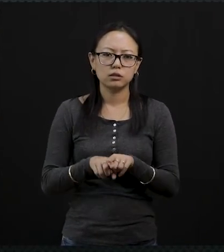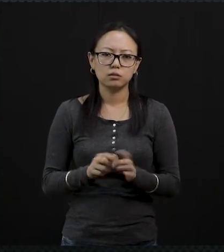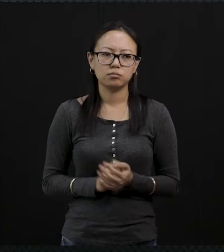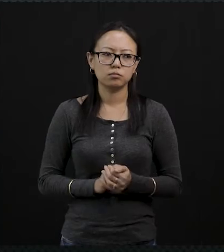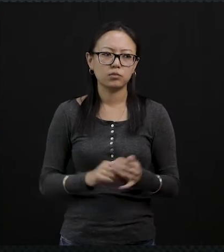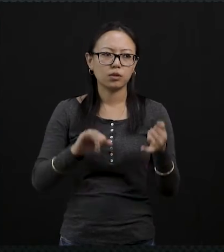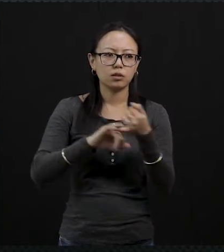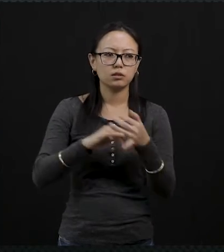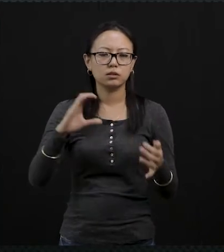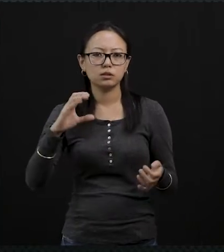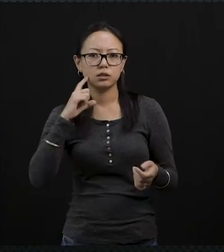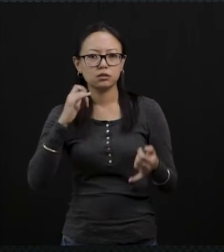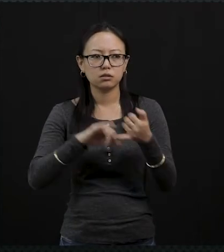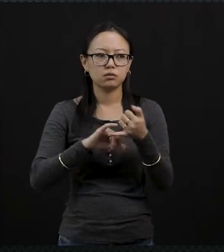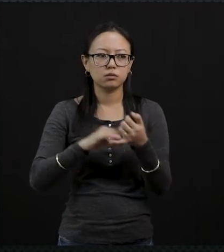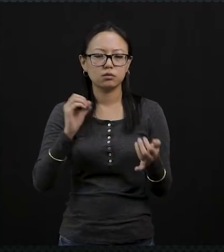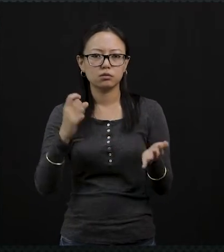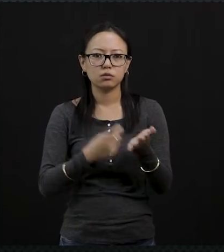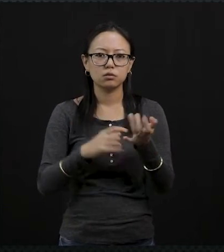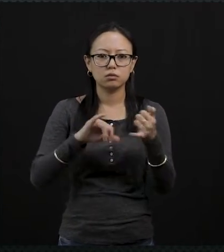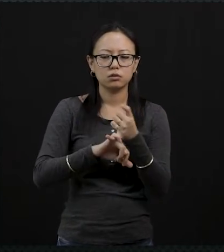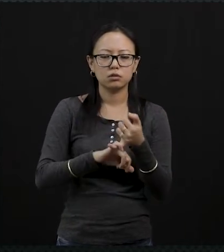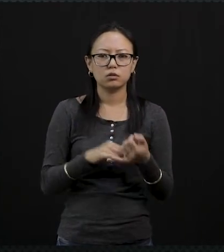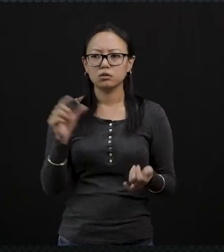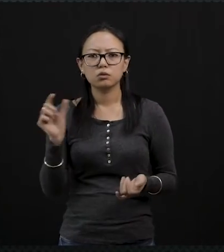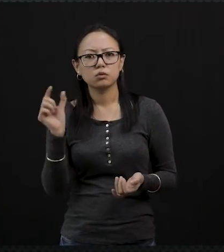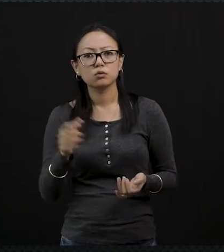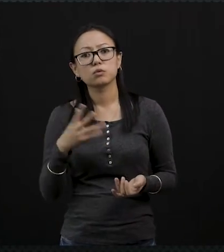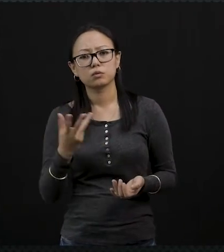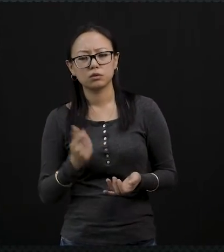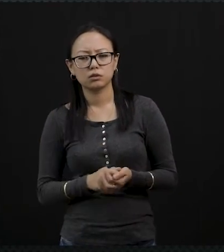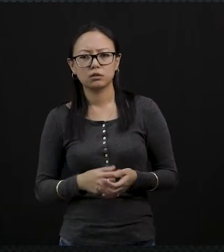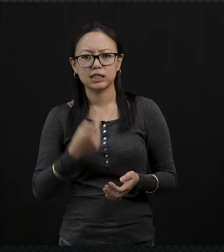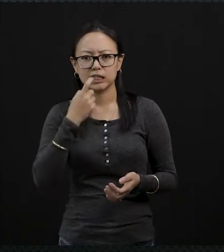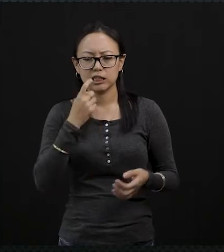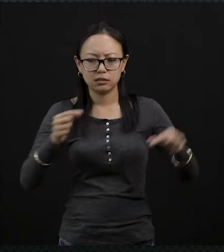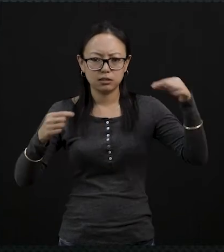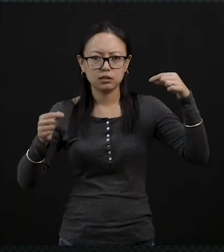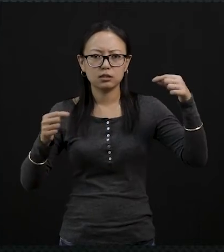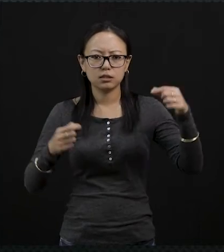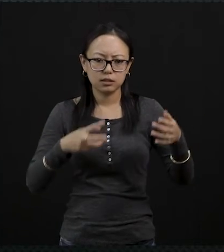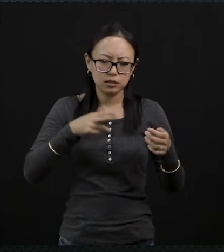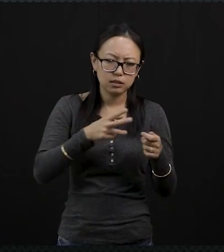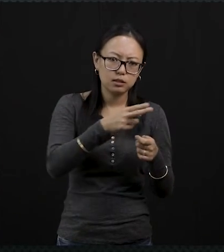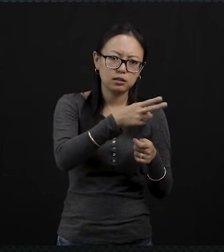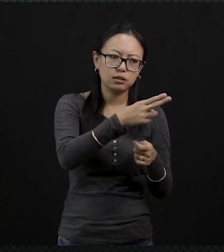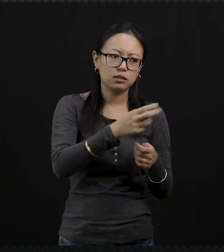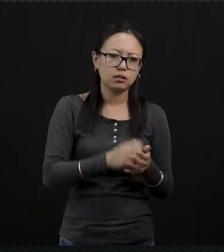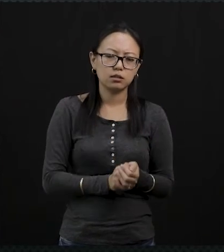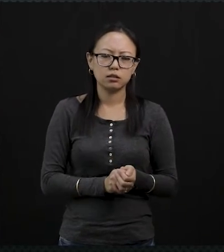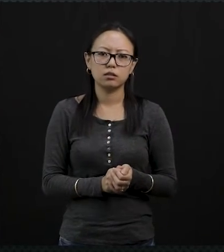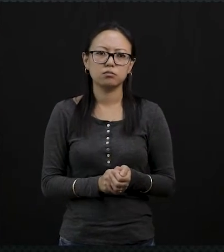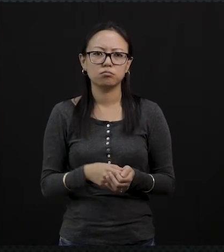used for cutting papers, any materials, objects like that. So if you have to use this scissor, take the help